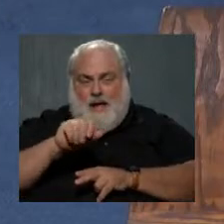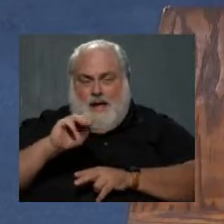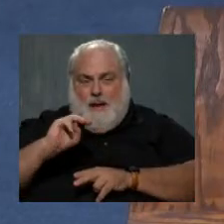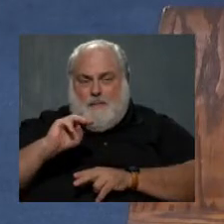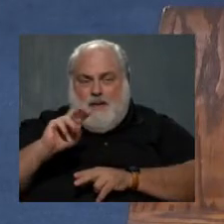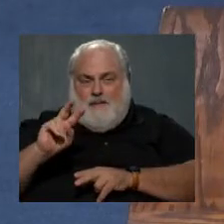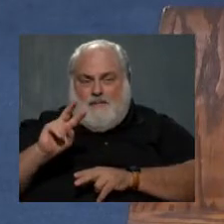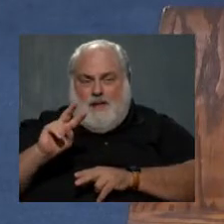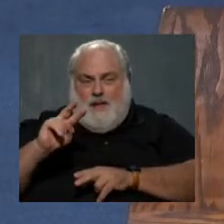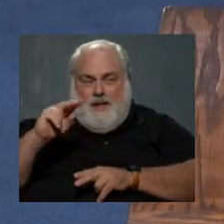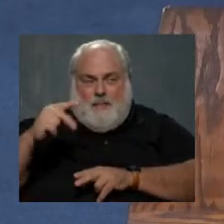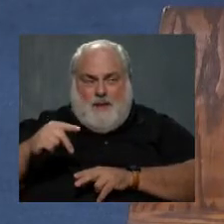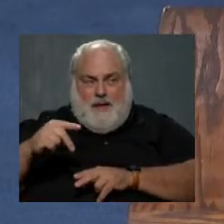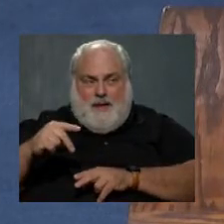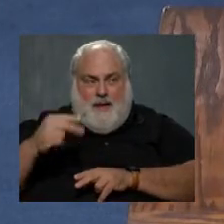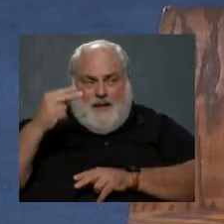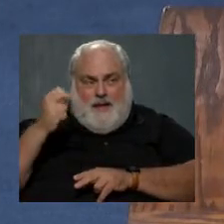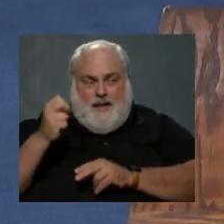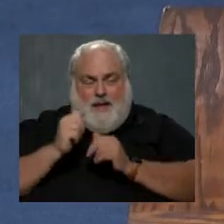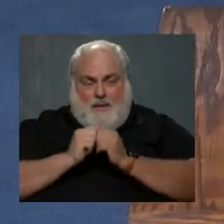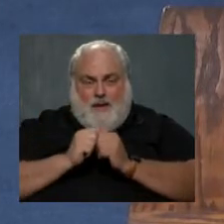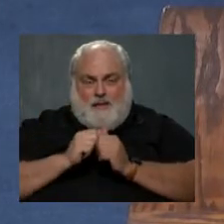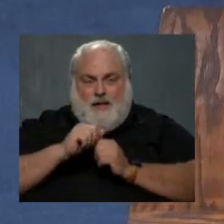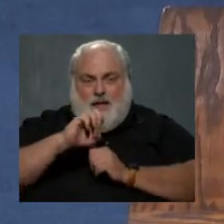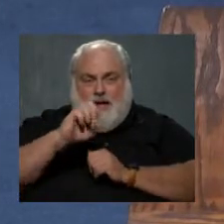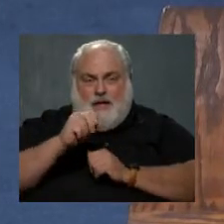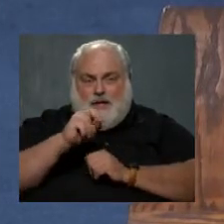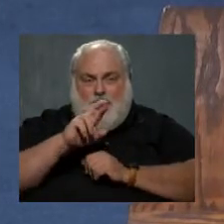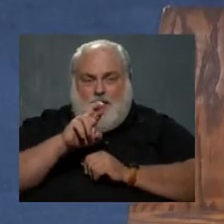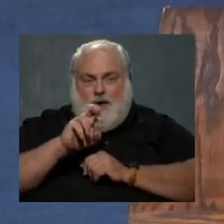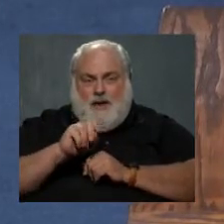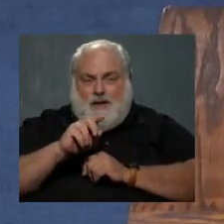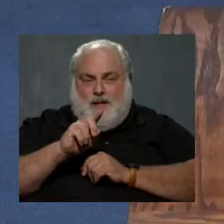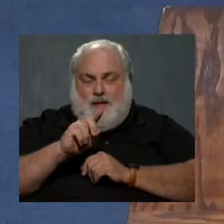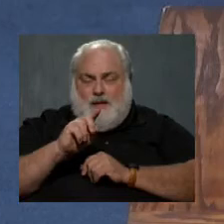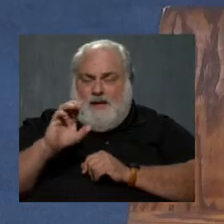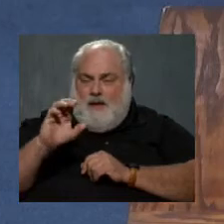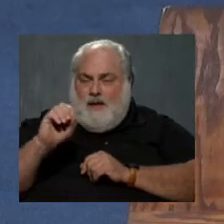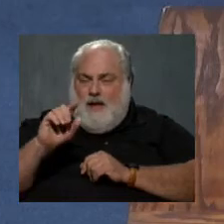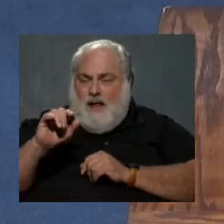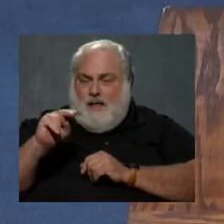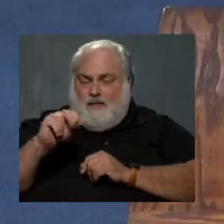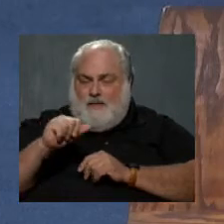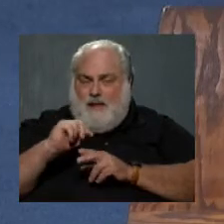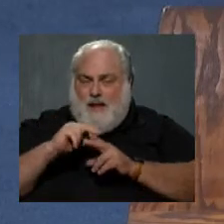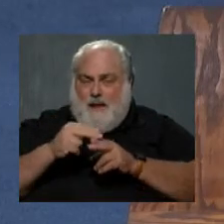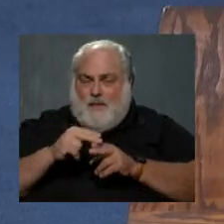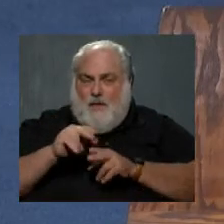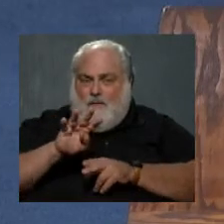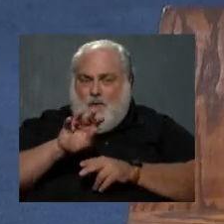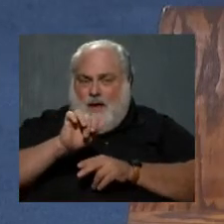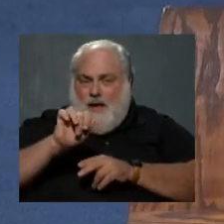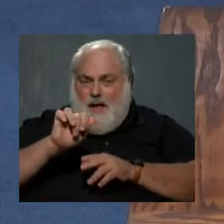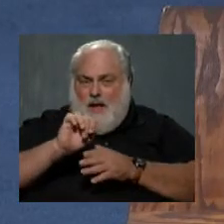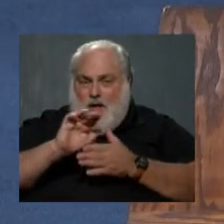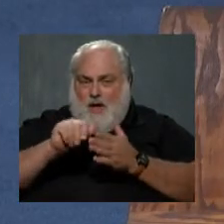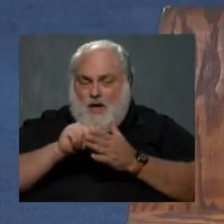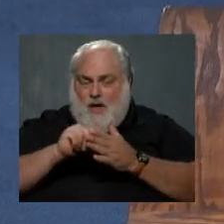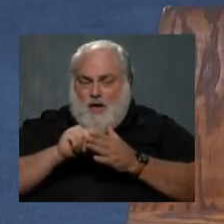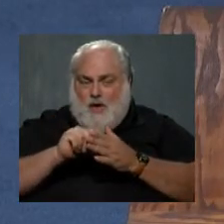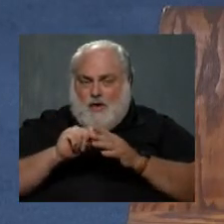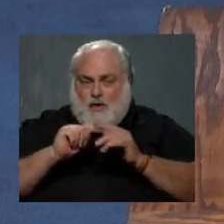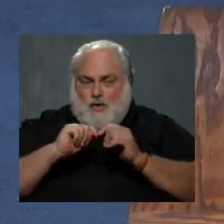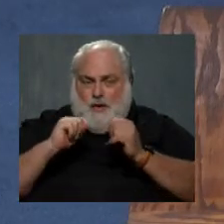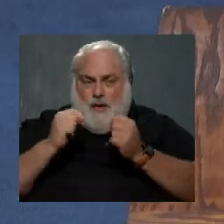state tournament. He, along with Jerrion Collins and James Singleton, were named to the 4A All-Tournament team. The Eagles